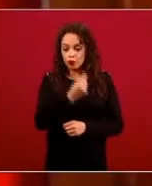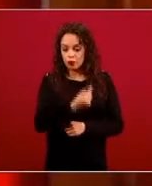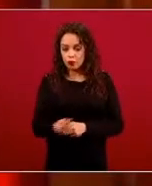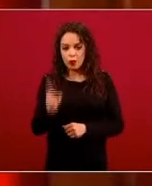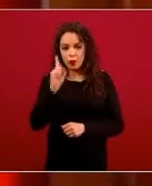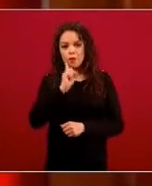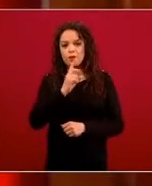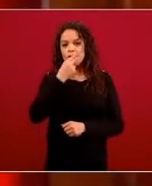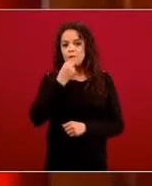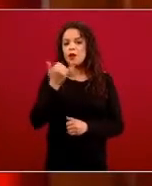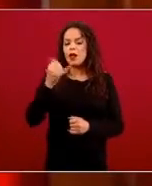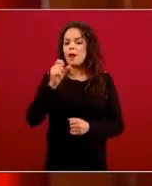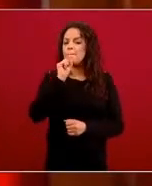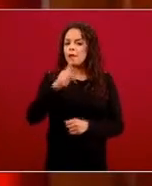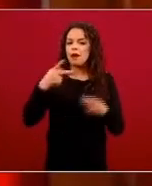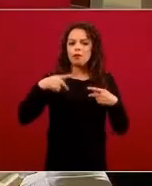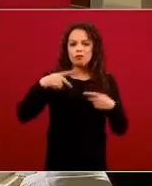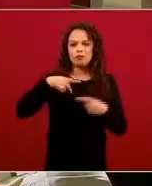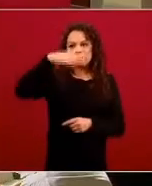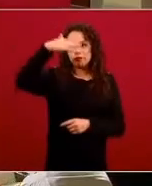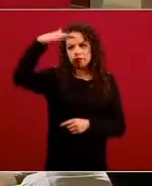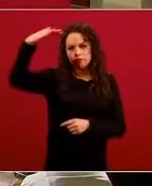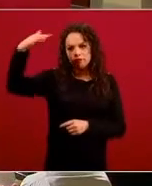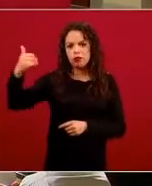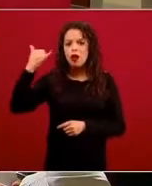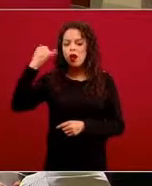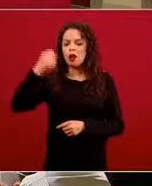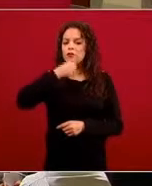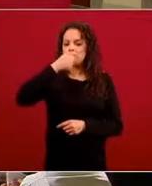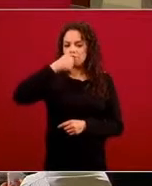people. People are accepting her.